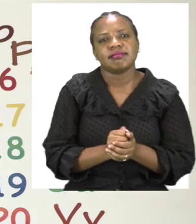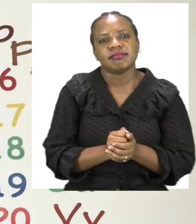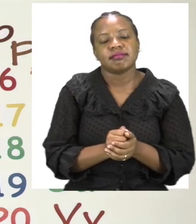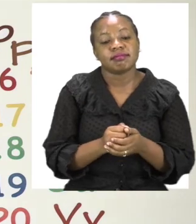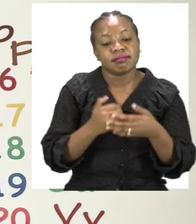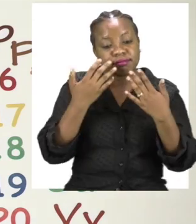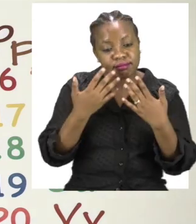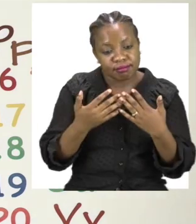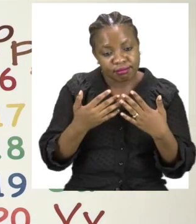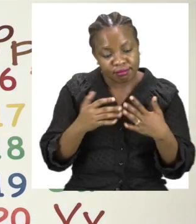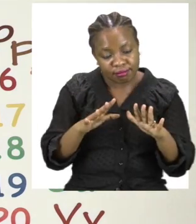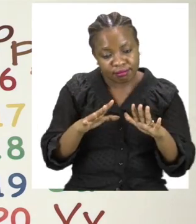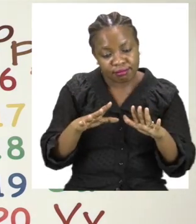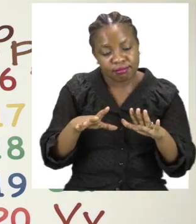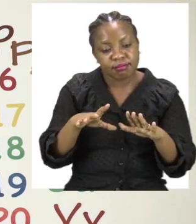to sanitize.